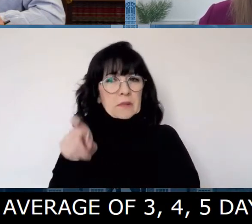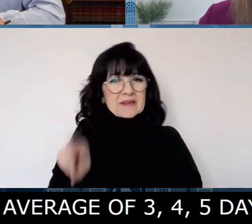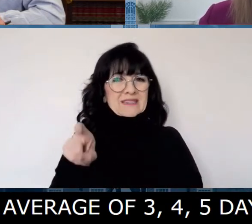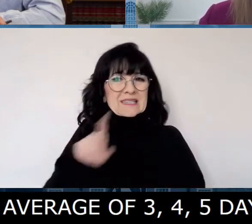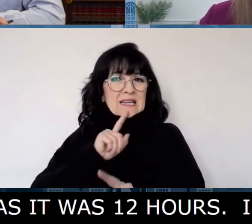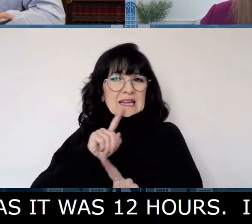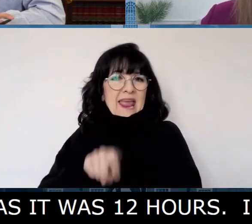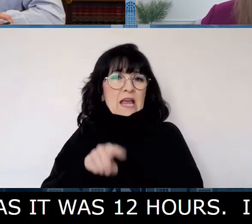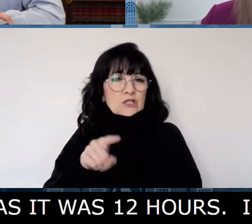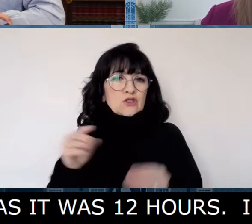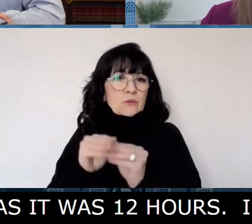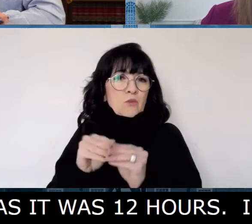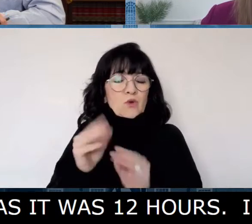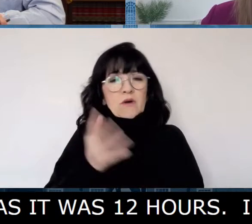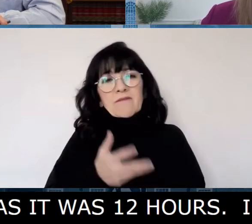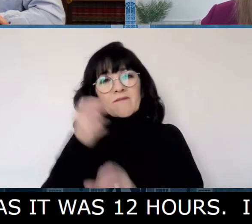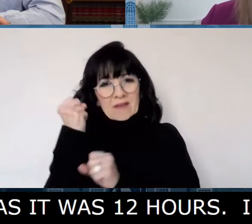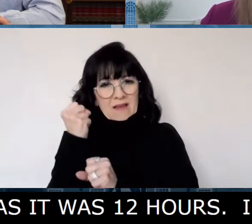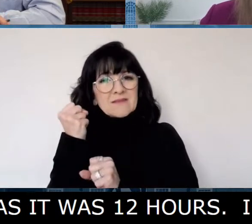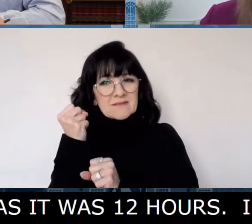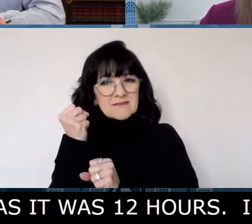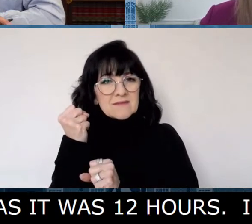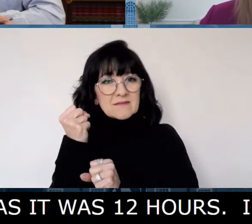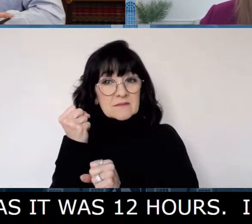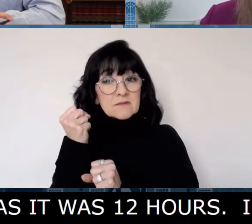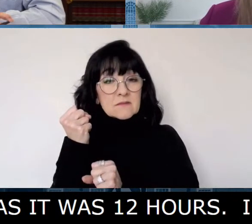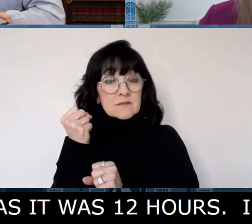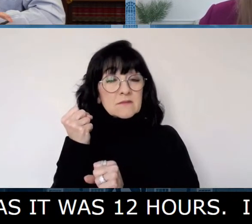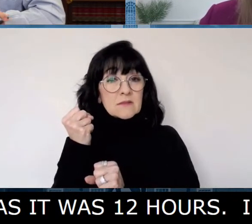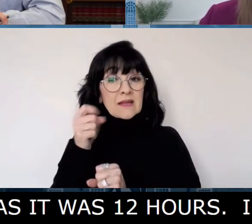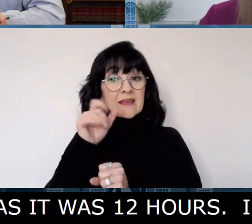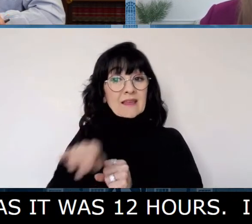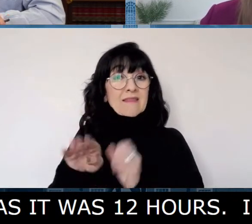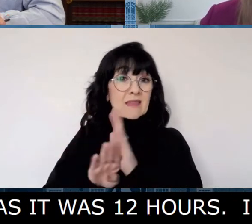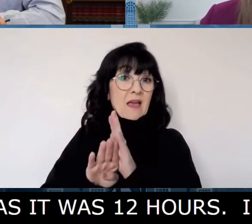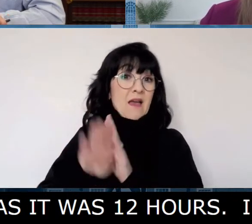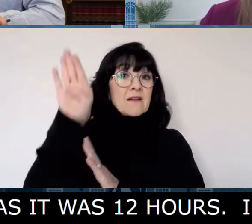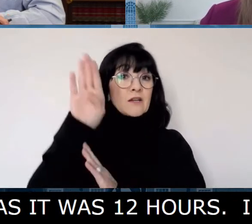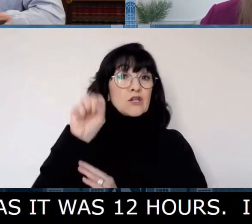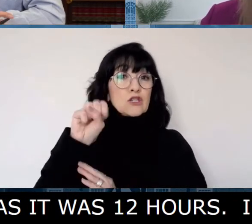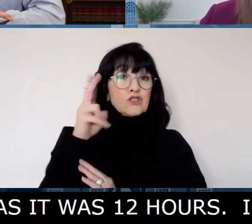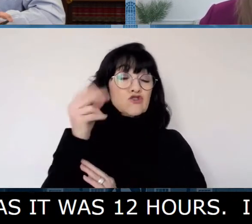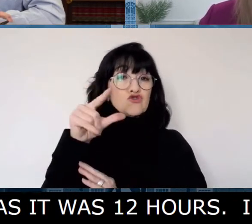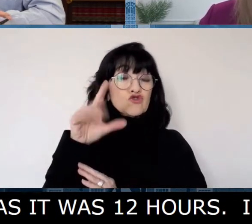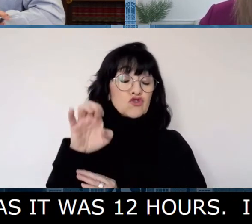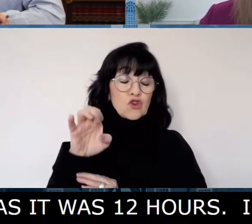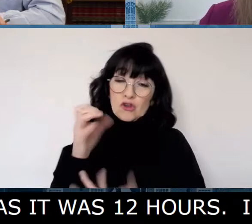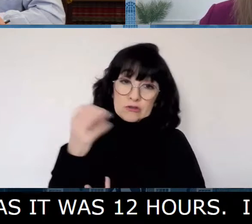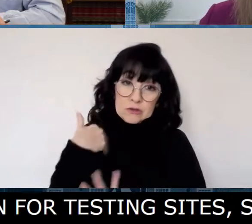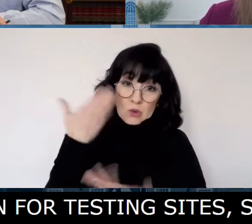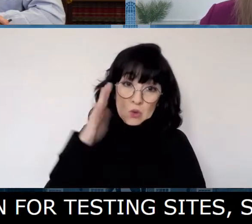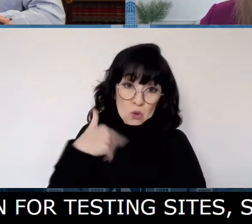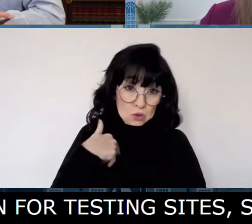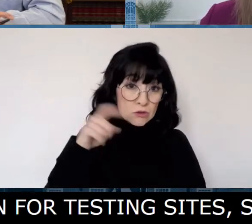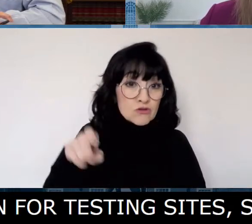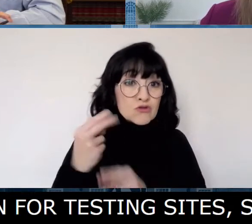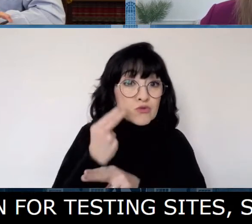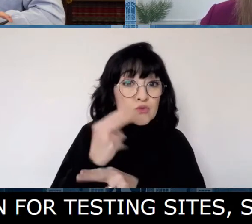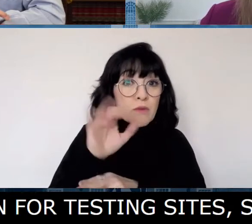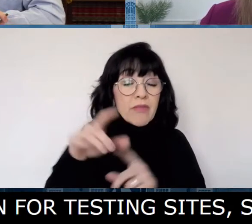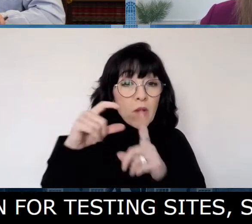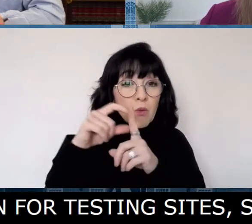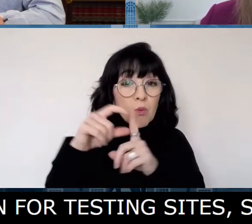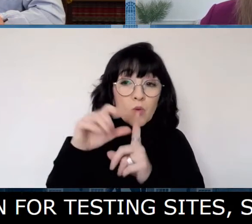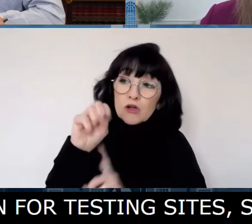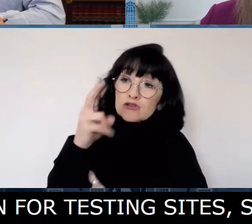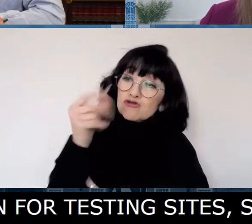Because part of what this surge is, if we are using that term or not, was kind of triggered